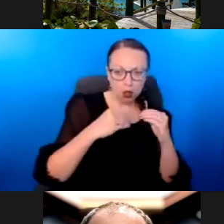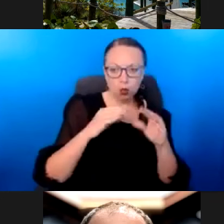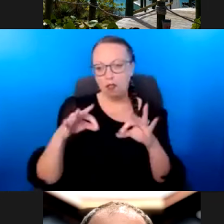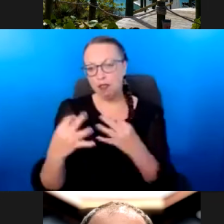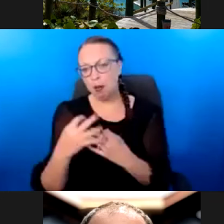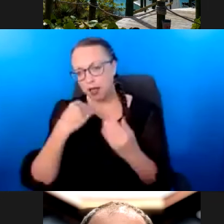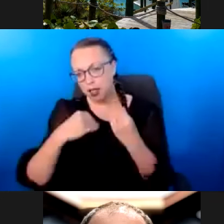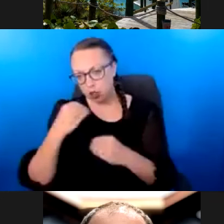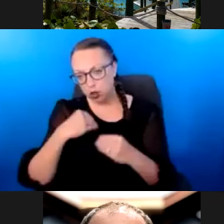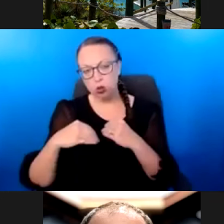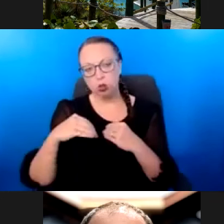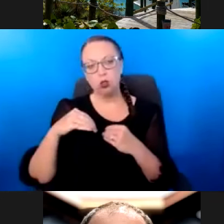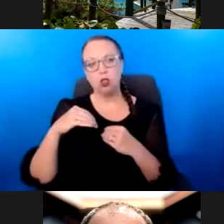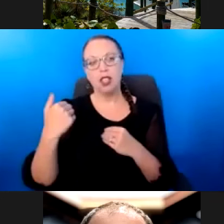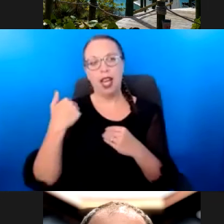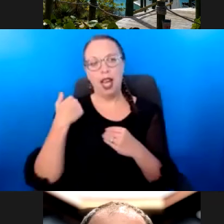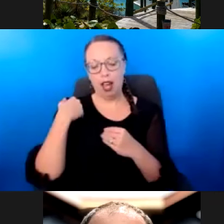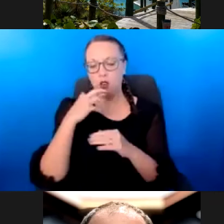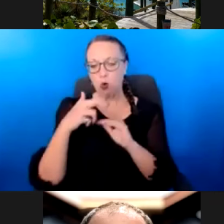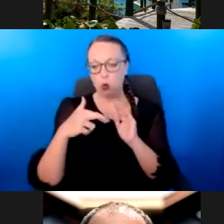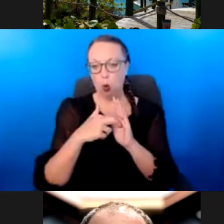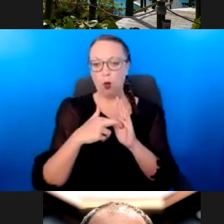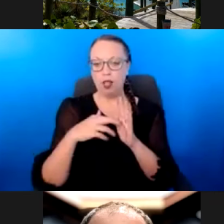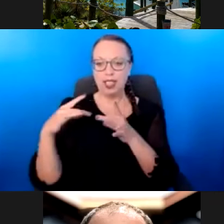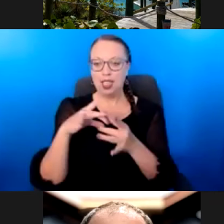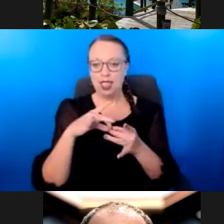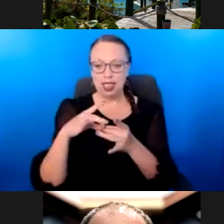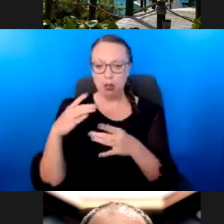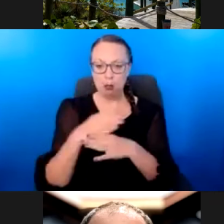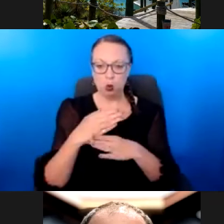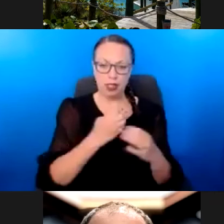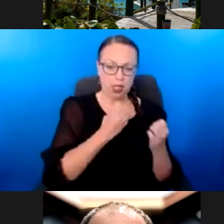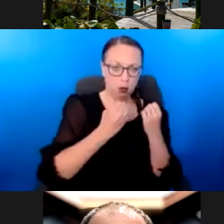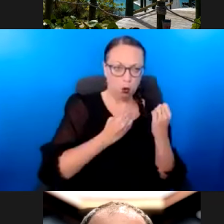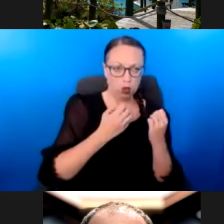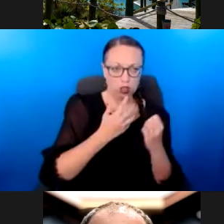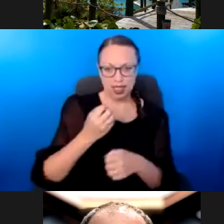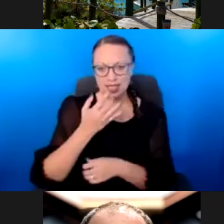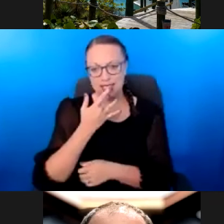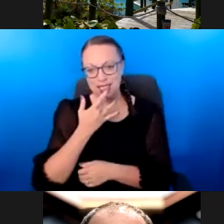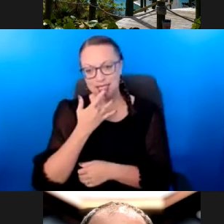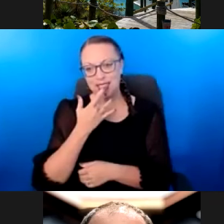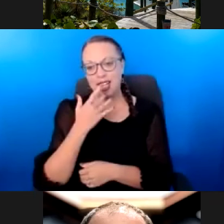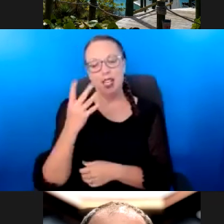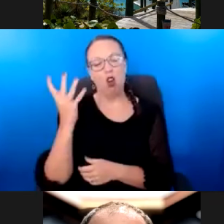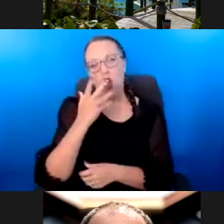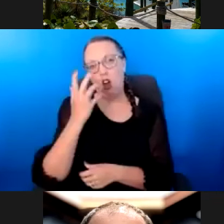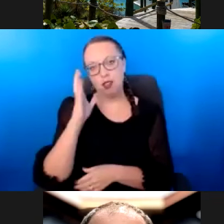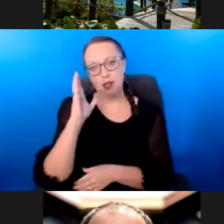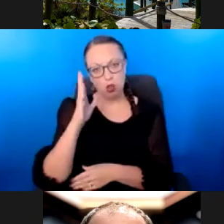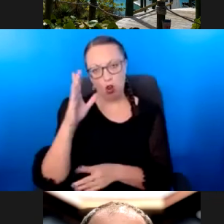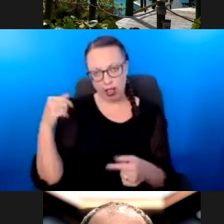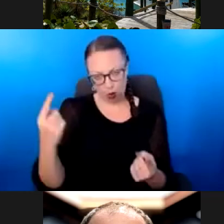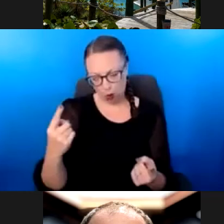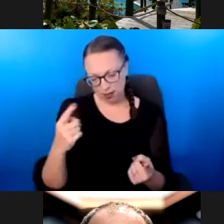role in the link between emotion and taste? And an awesome talk as always. I love listening to how you